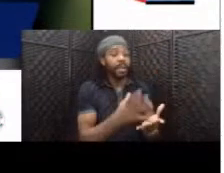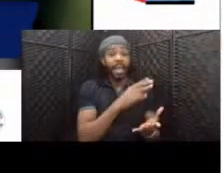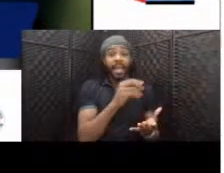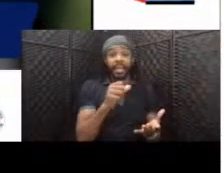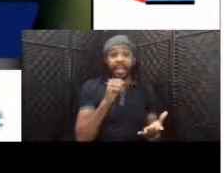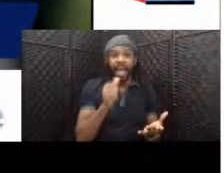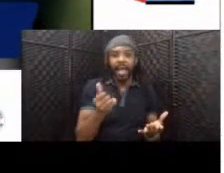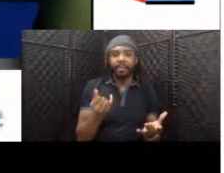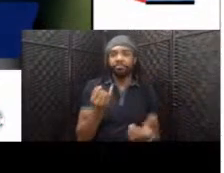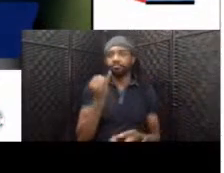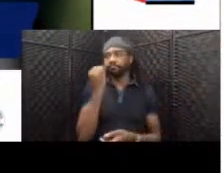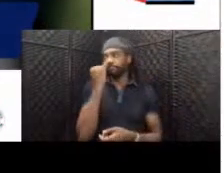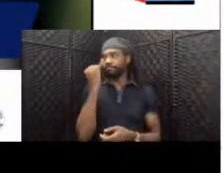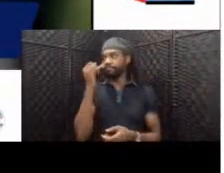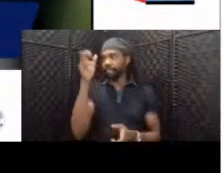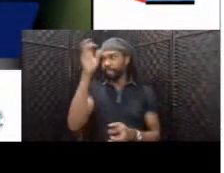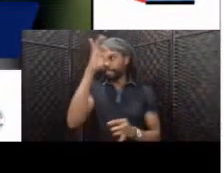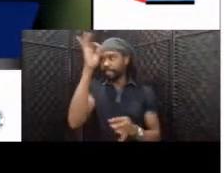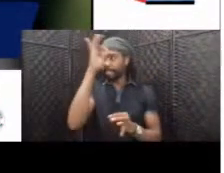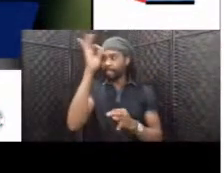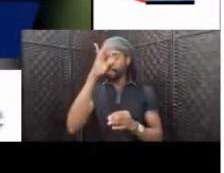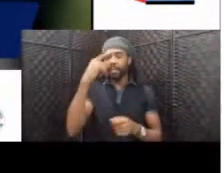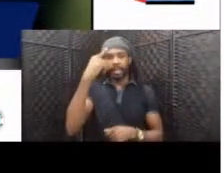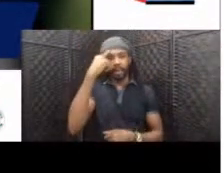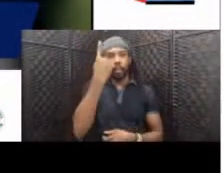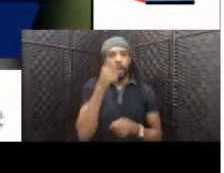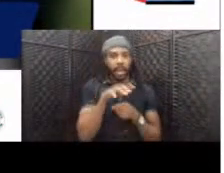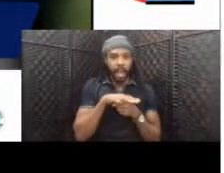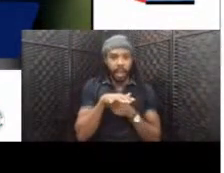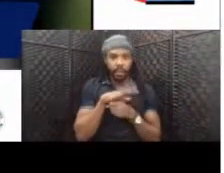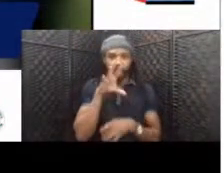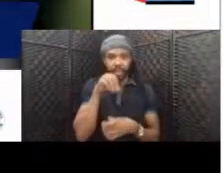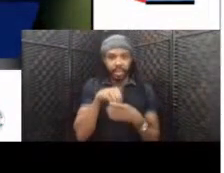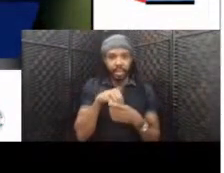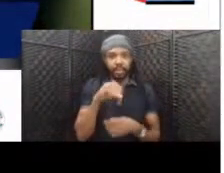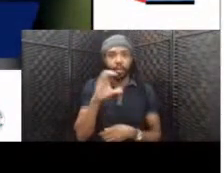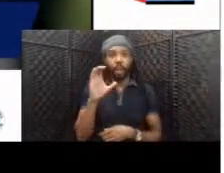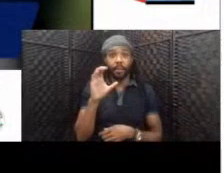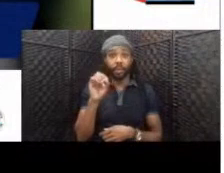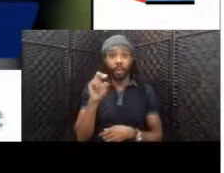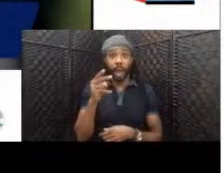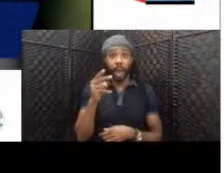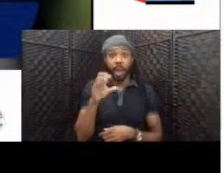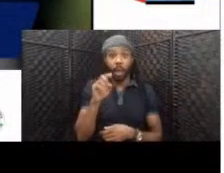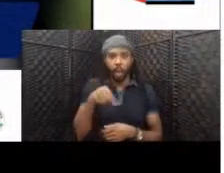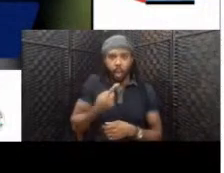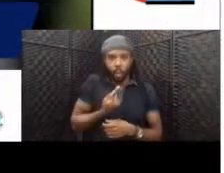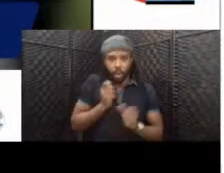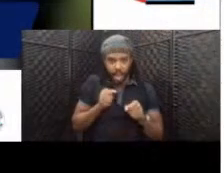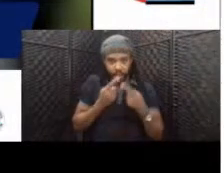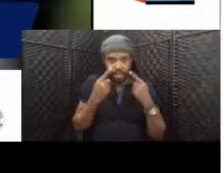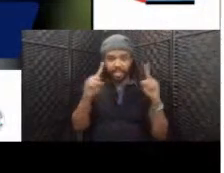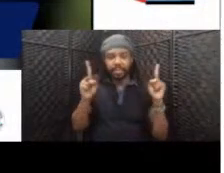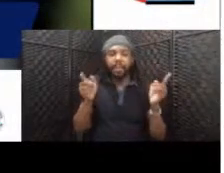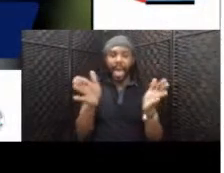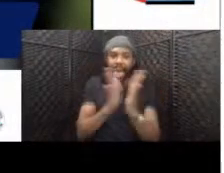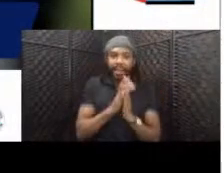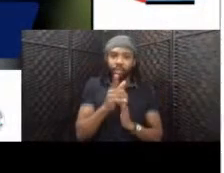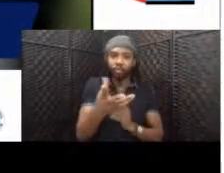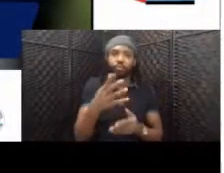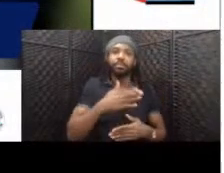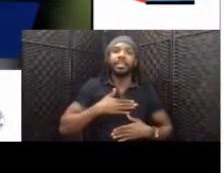to believe that one suburb of Columbus, Ohio can do it alone. So I'm asking you to please join